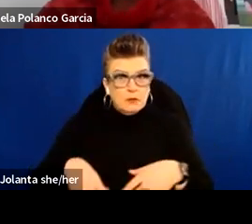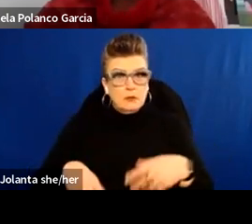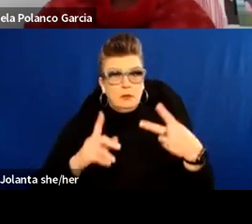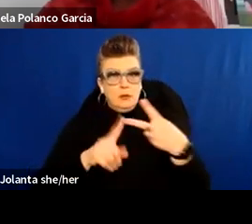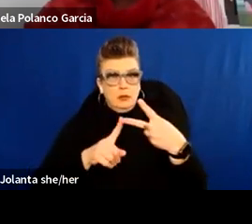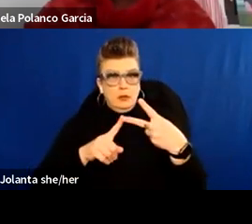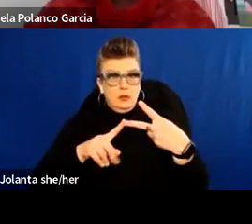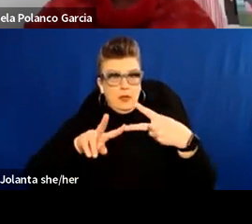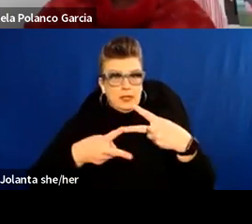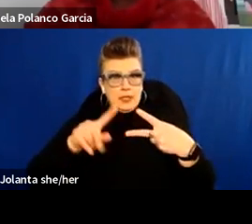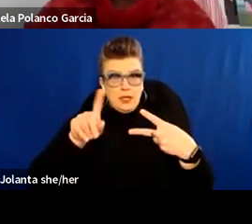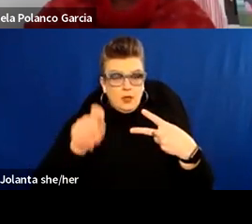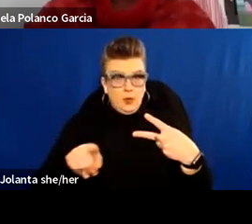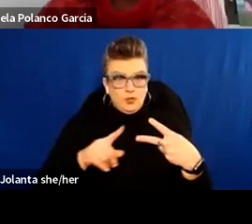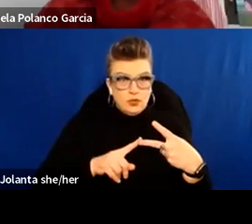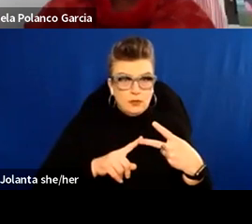is